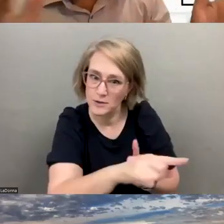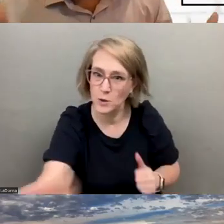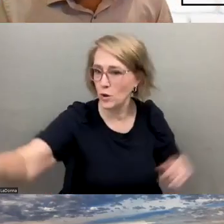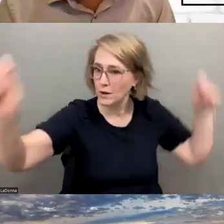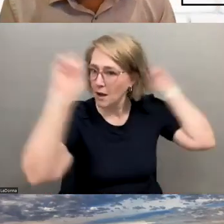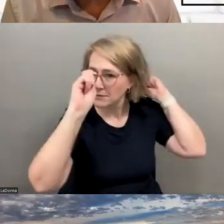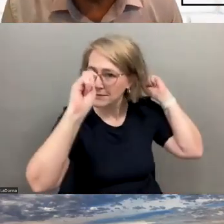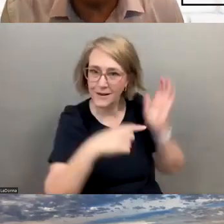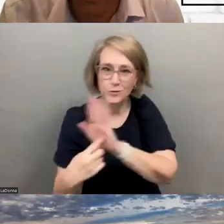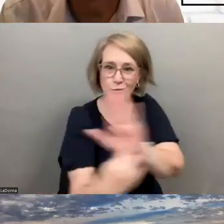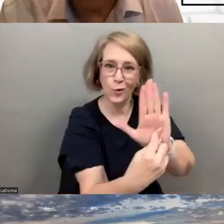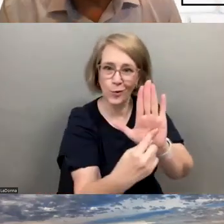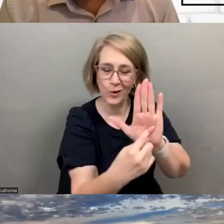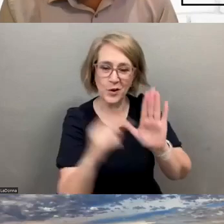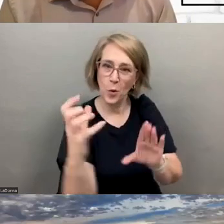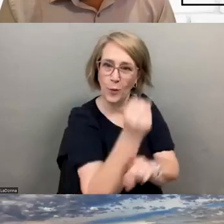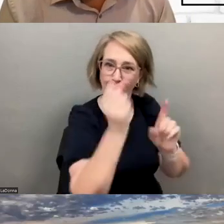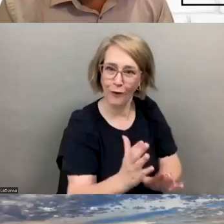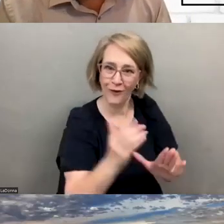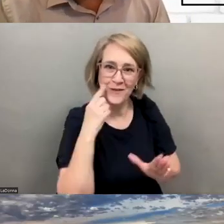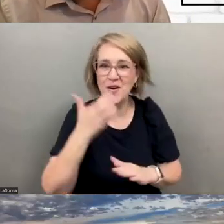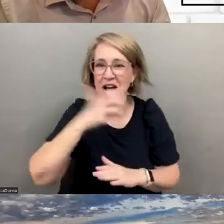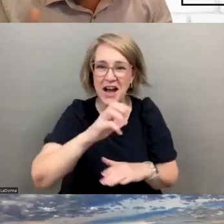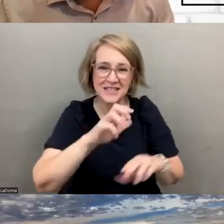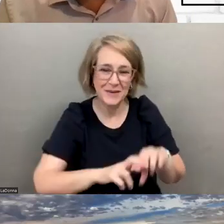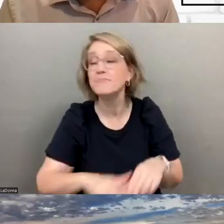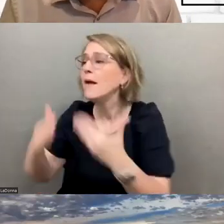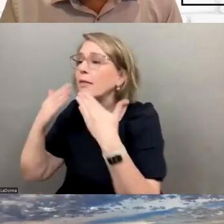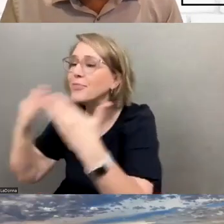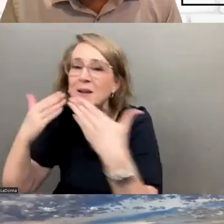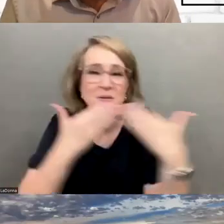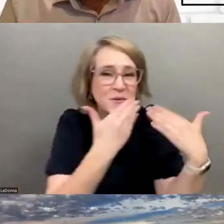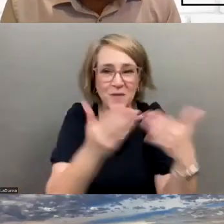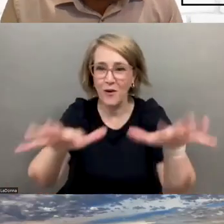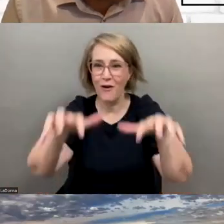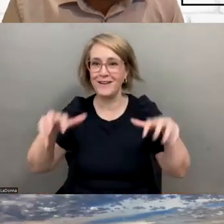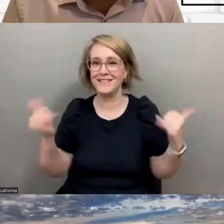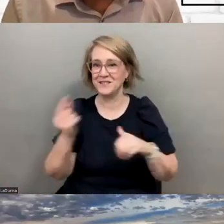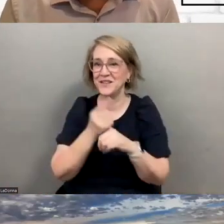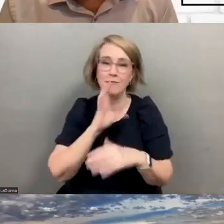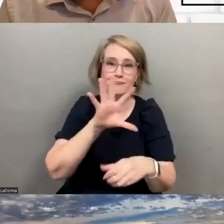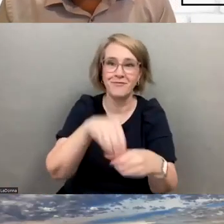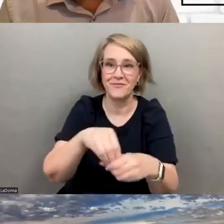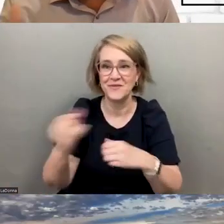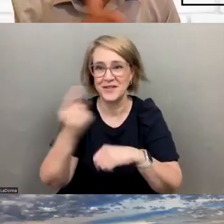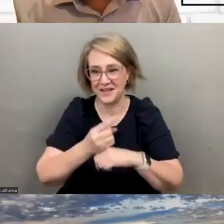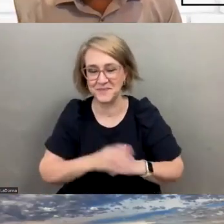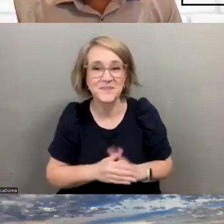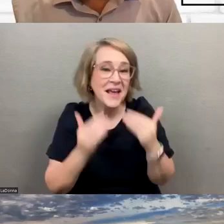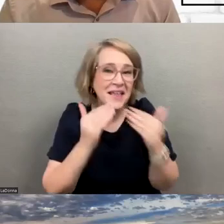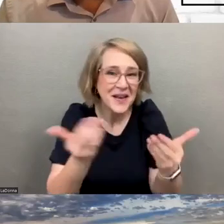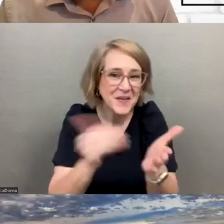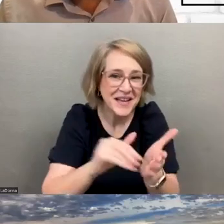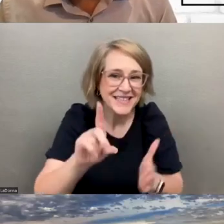show to everyone as your trophy of winning. Thank the audience as well for their participation in this Crisis Hot Seat. Thanks again,